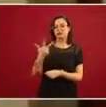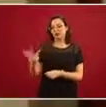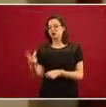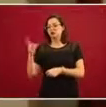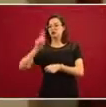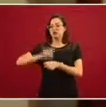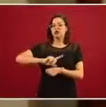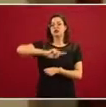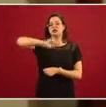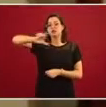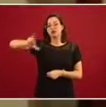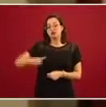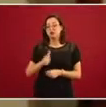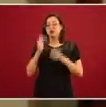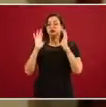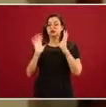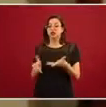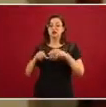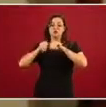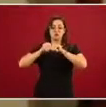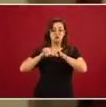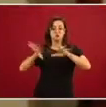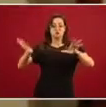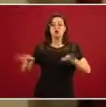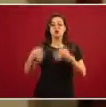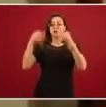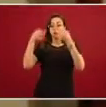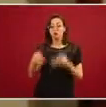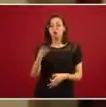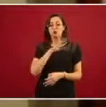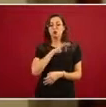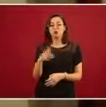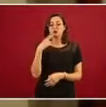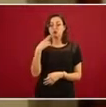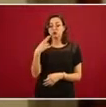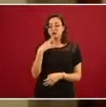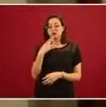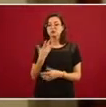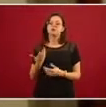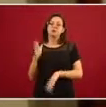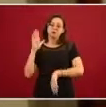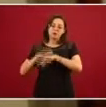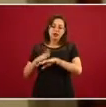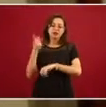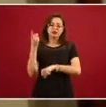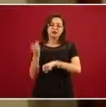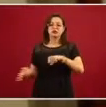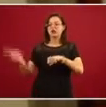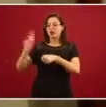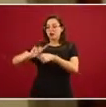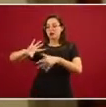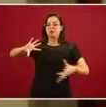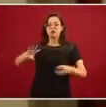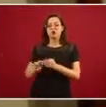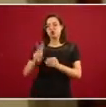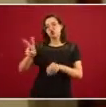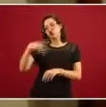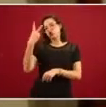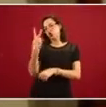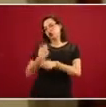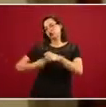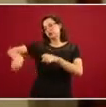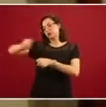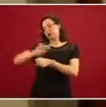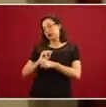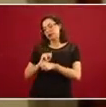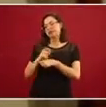about 7 or 8 days, and then in order to be able to present it to the public, it takes a few more days. So that's